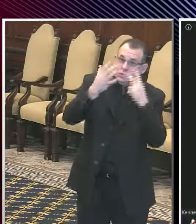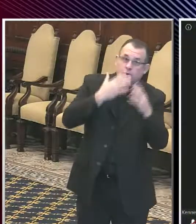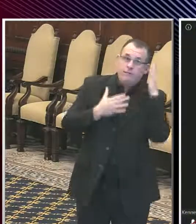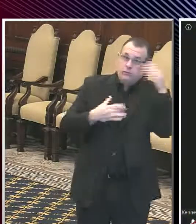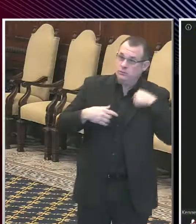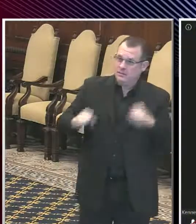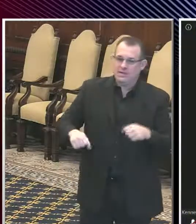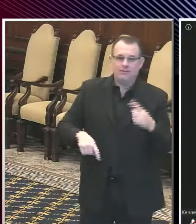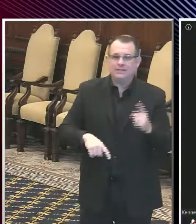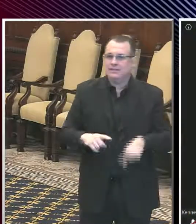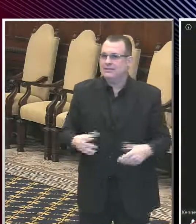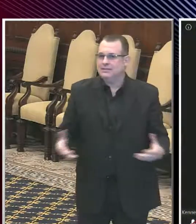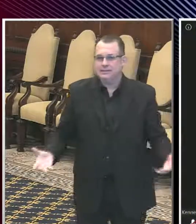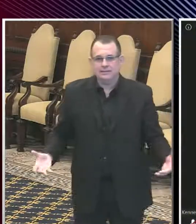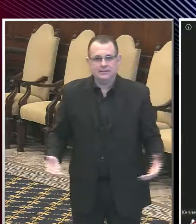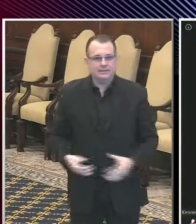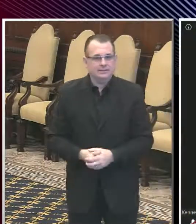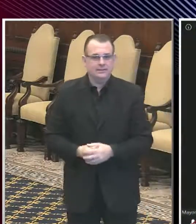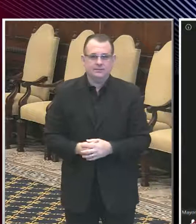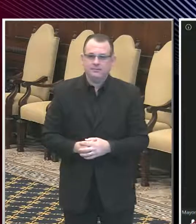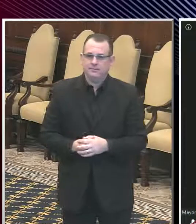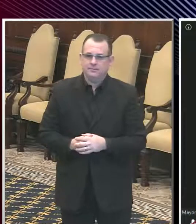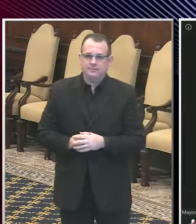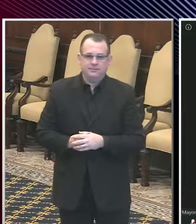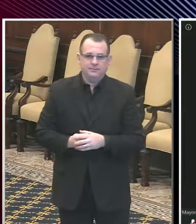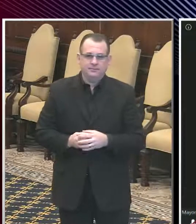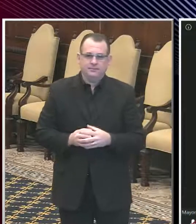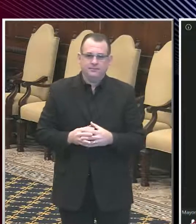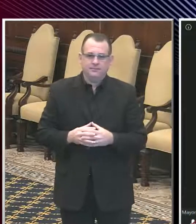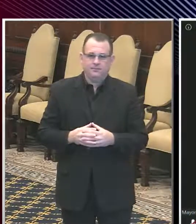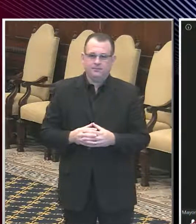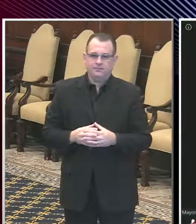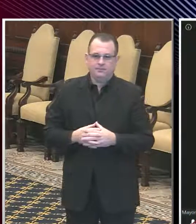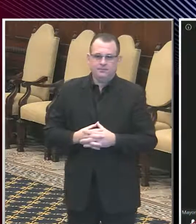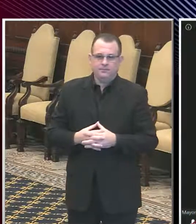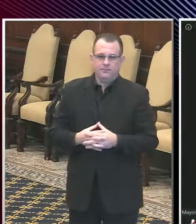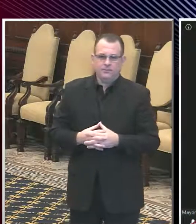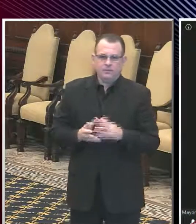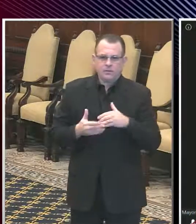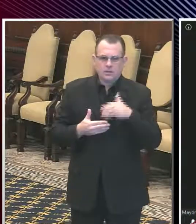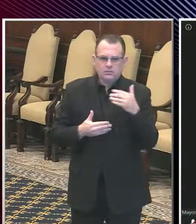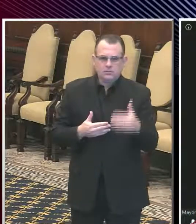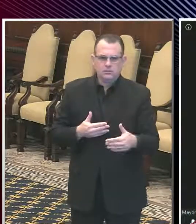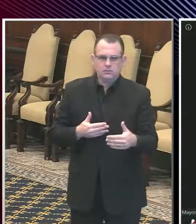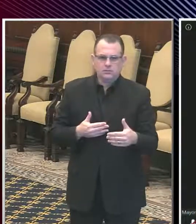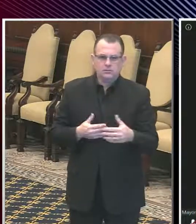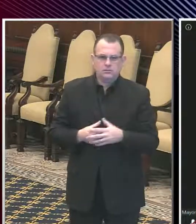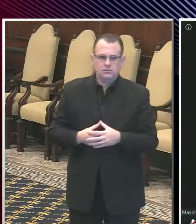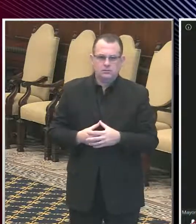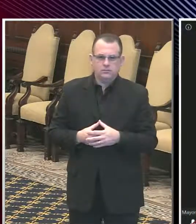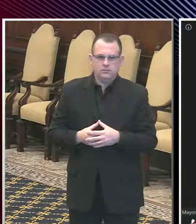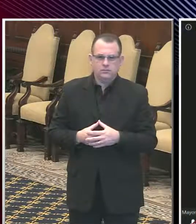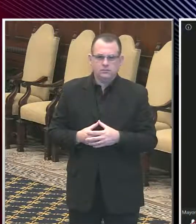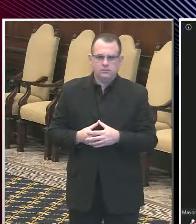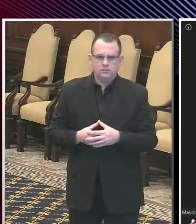question. Thank you, Kennedy. Go to Denise Clay of The Sun.